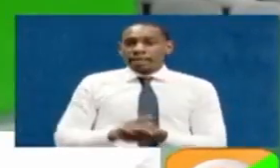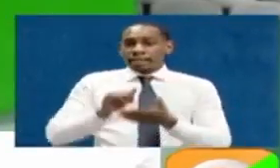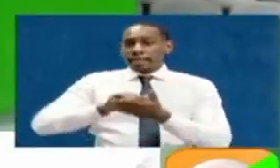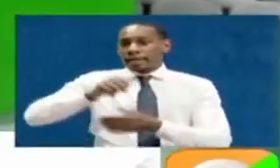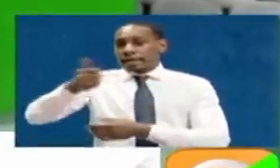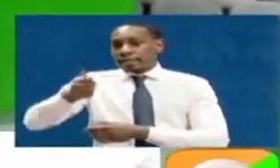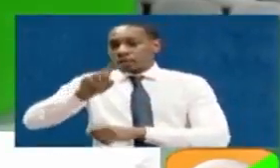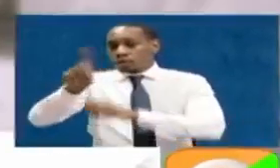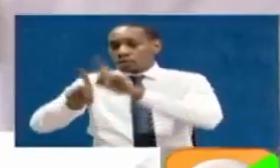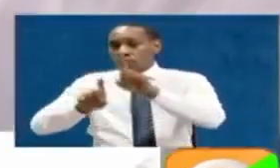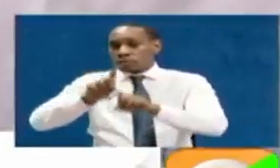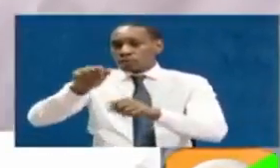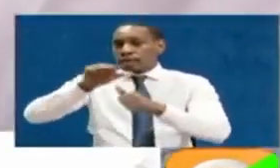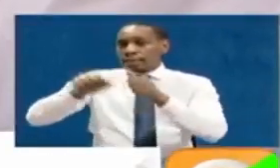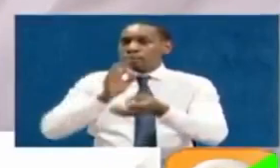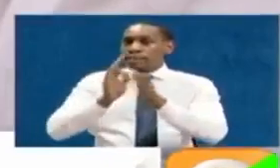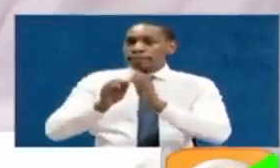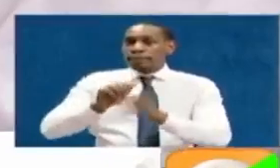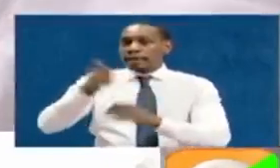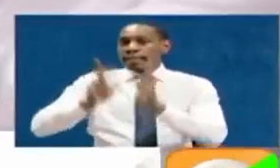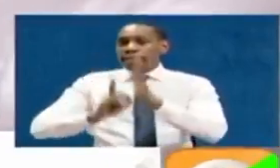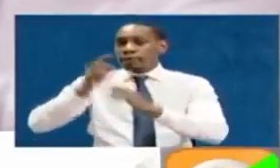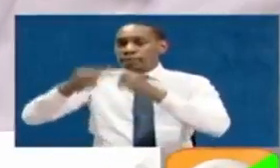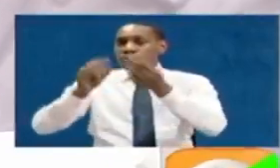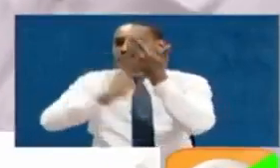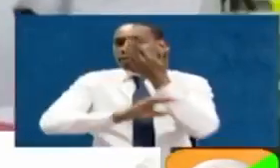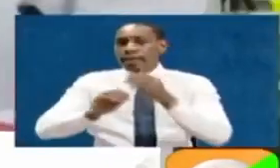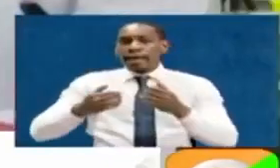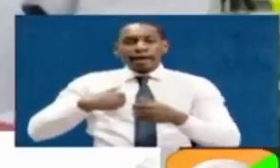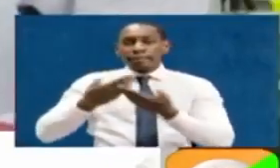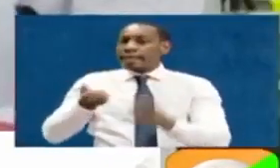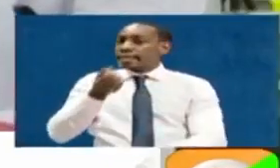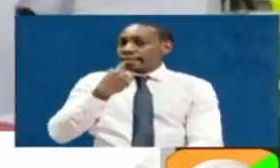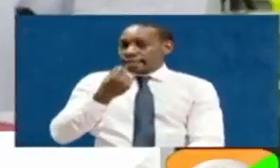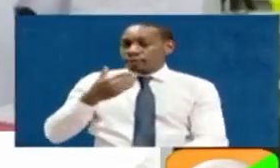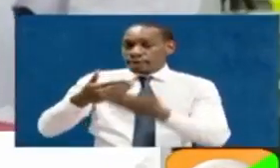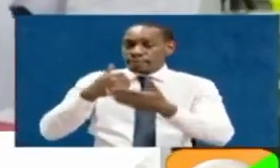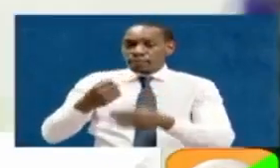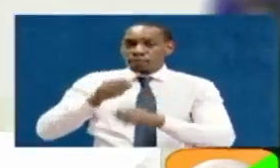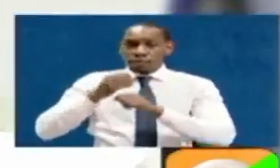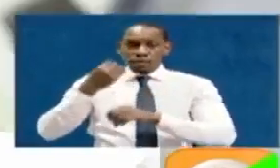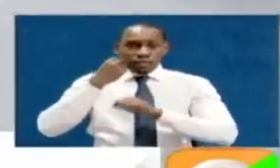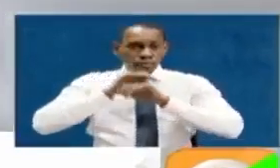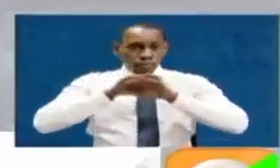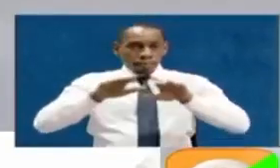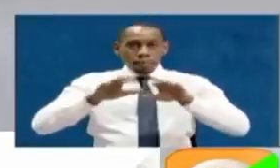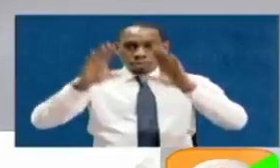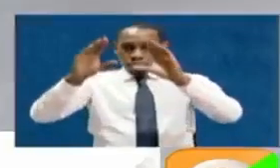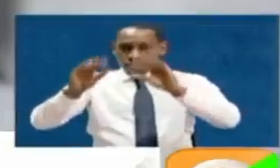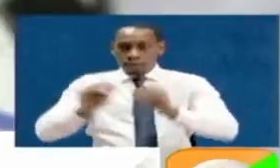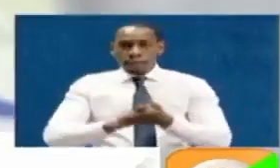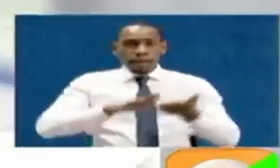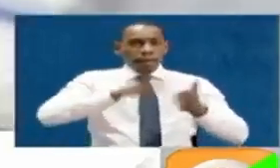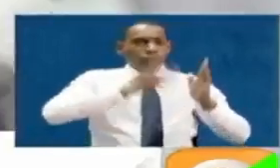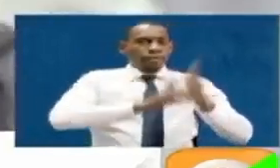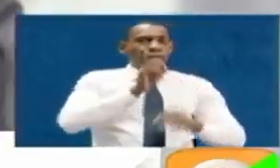leaving significant questions about whether developing countries will get any vaccine before the pandemic ends. The more developed,